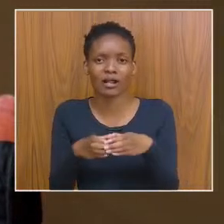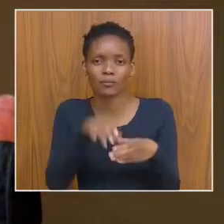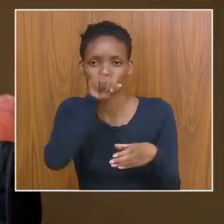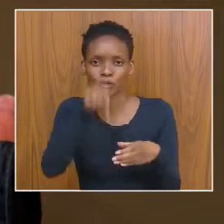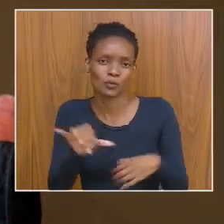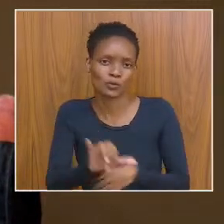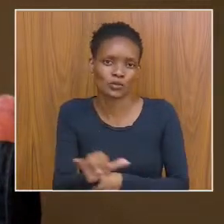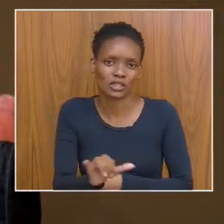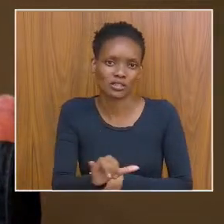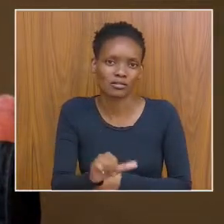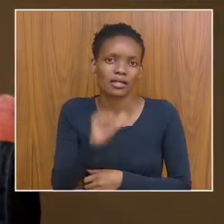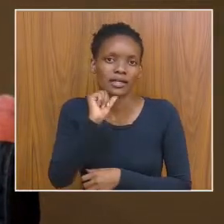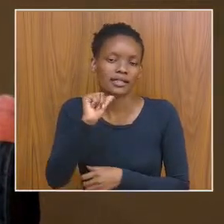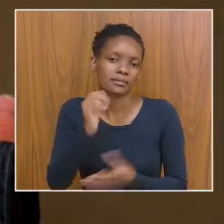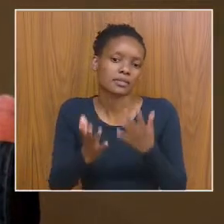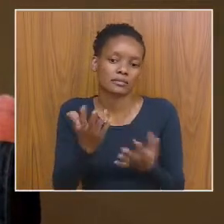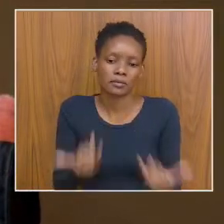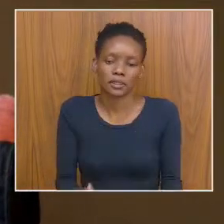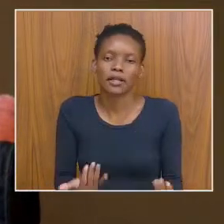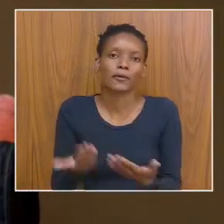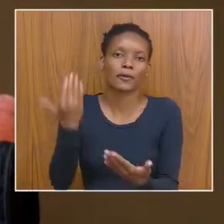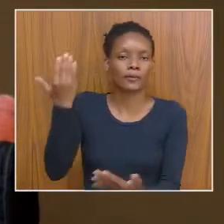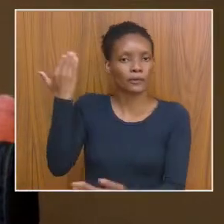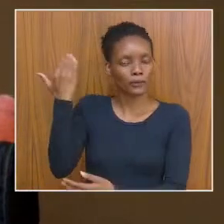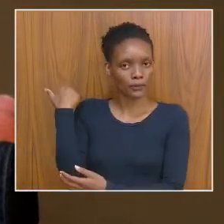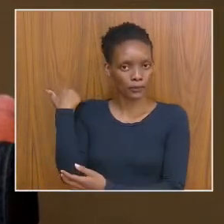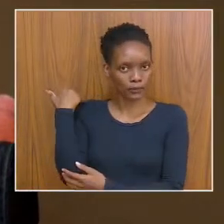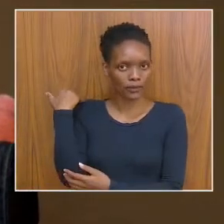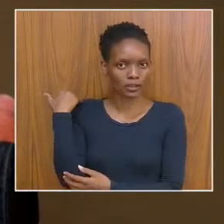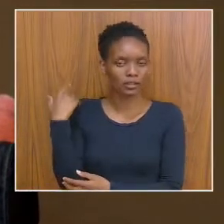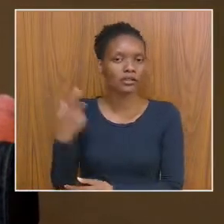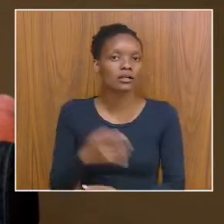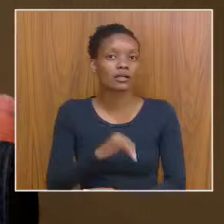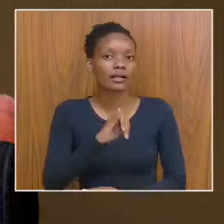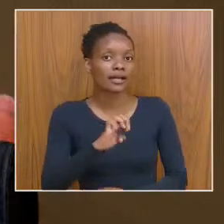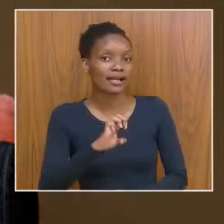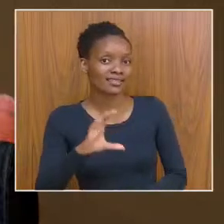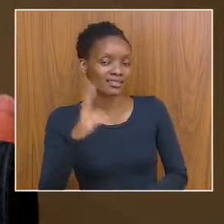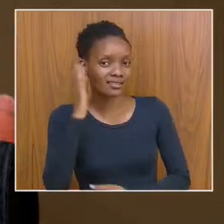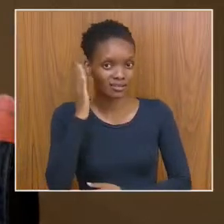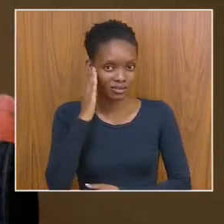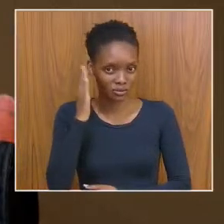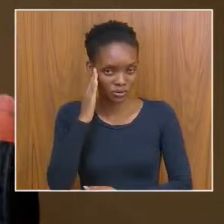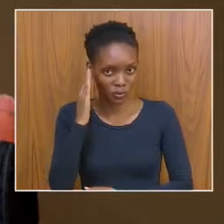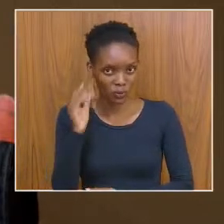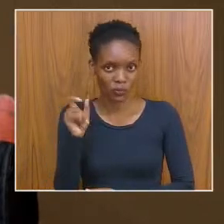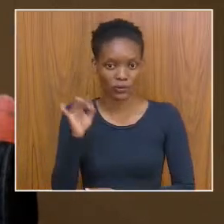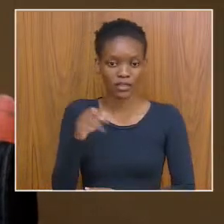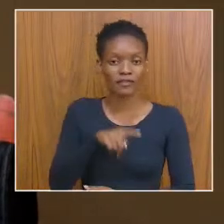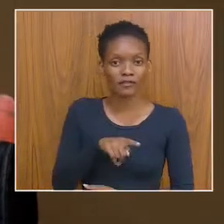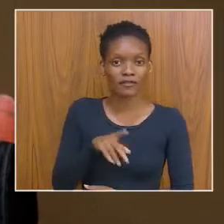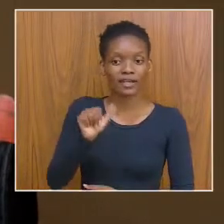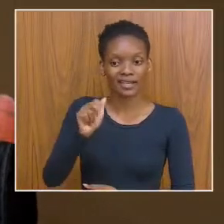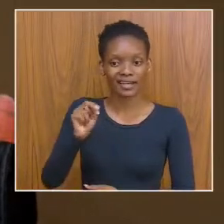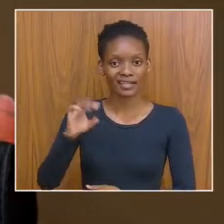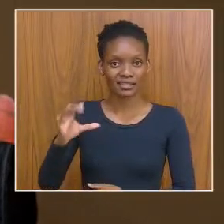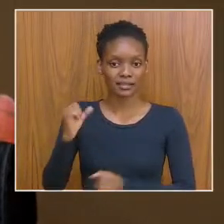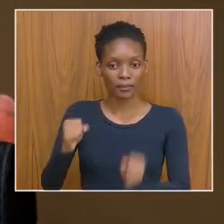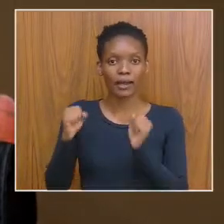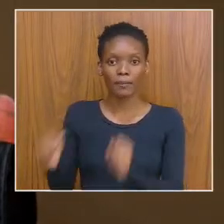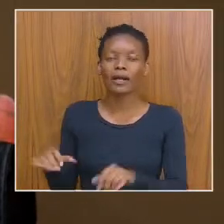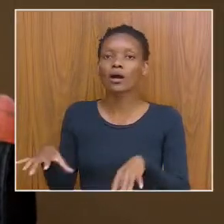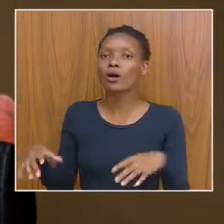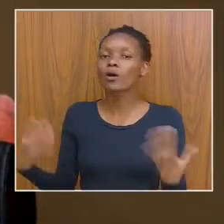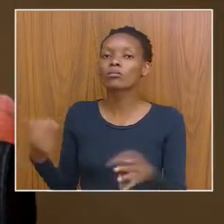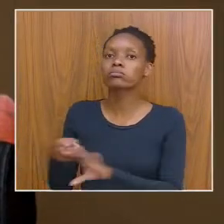be historical? Does the IEC know if she's no longer a member of the ANC or if